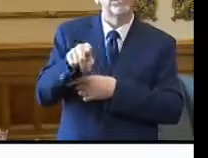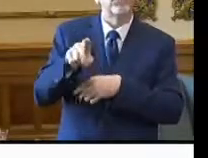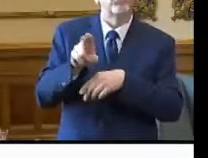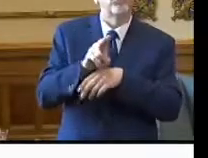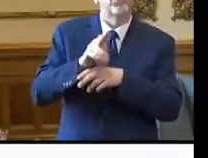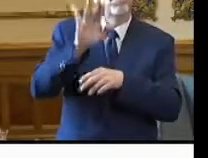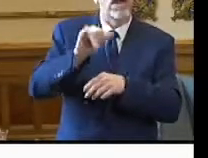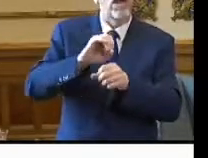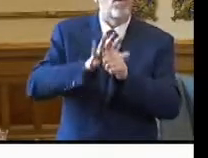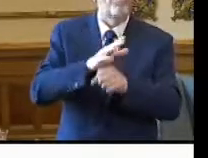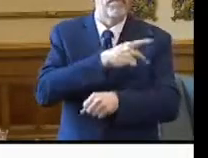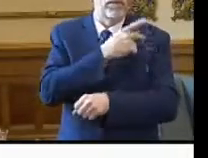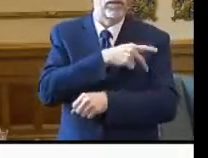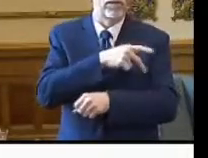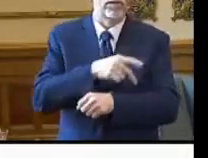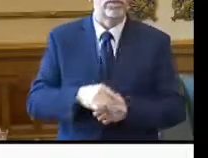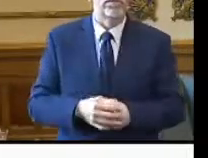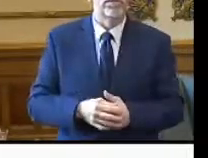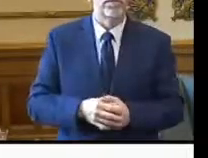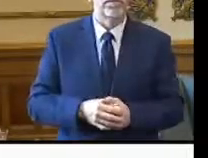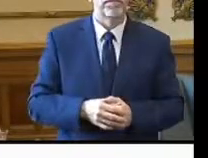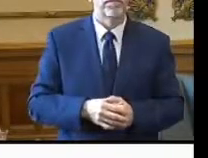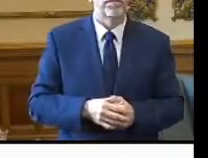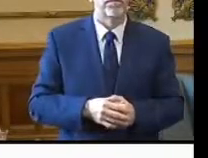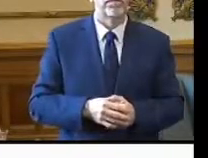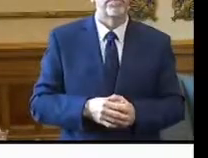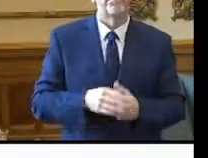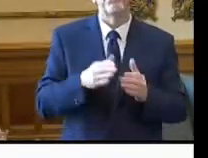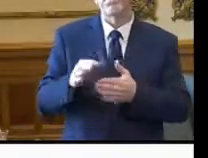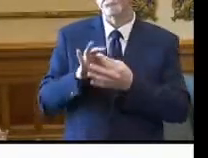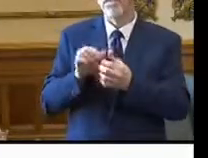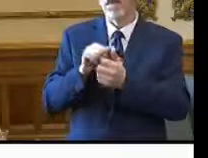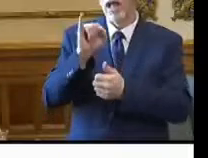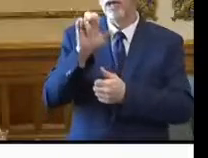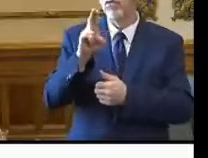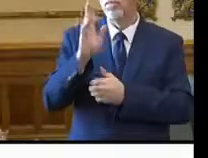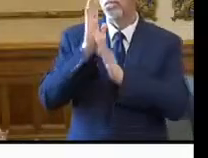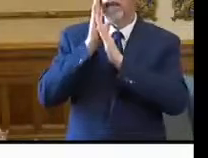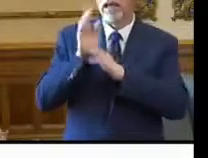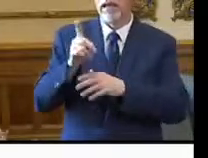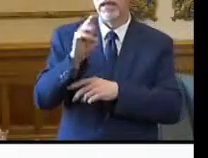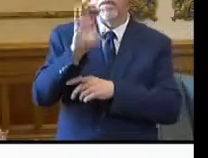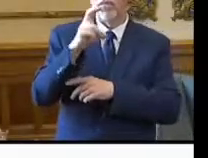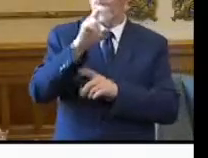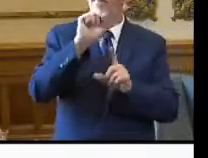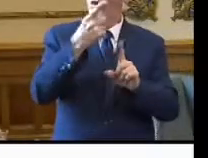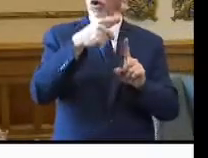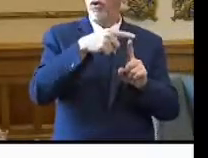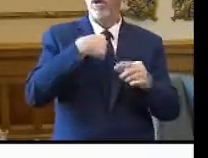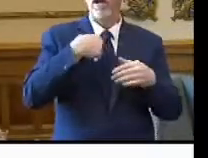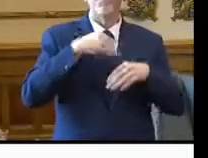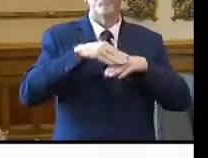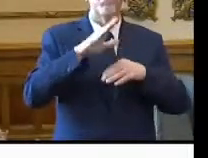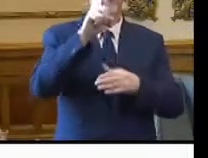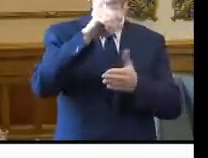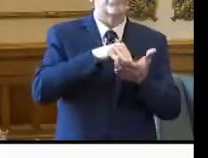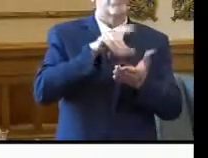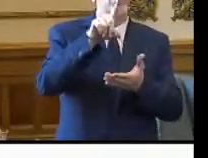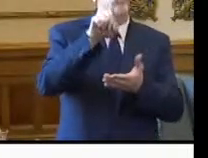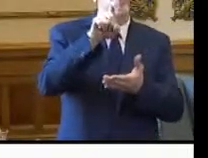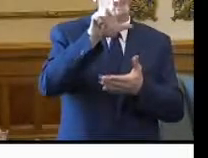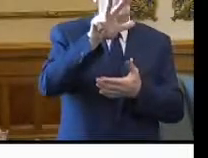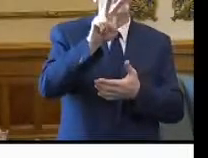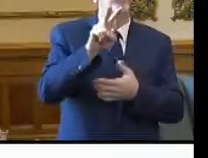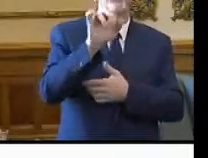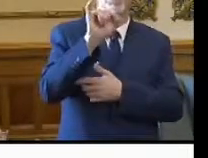by COVID patients. With regards to ICU beds, as of March 1st, we had a baseline of